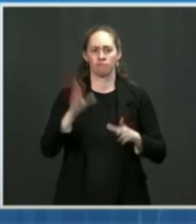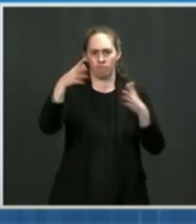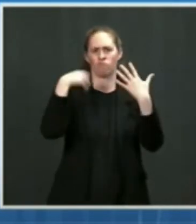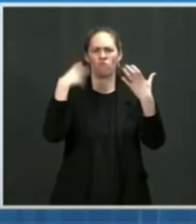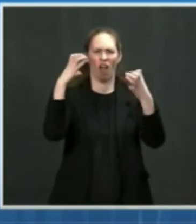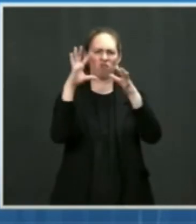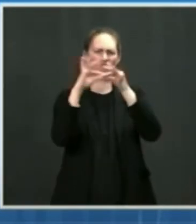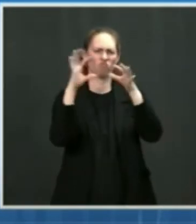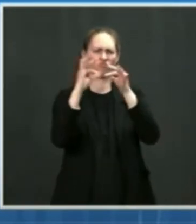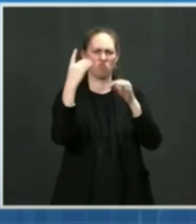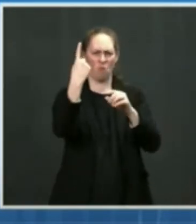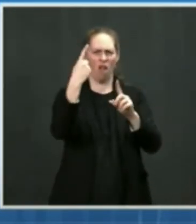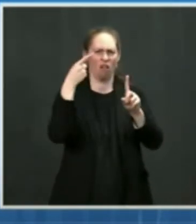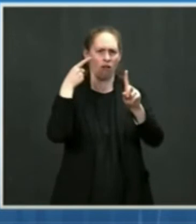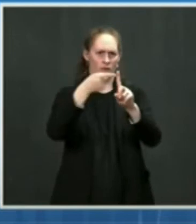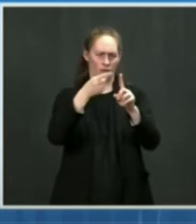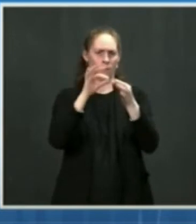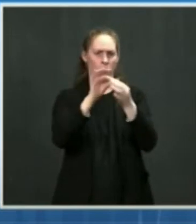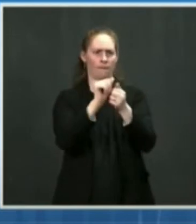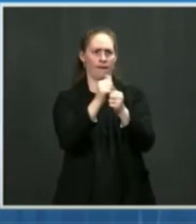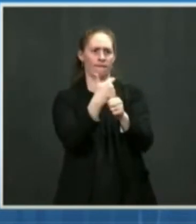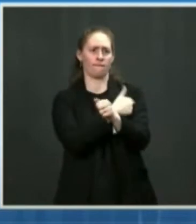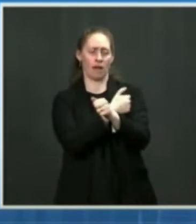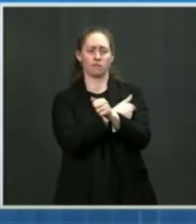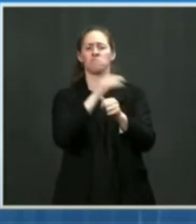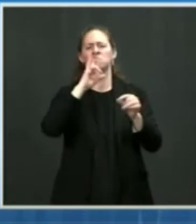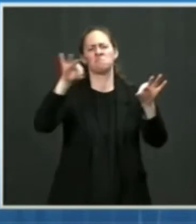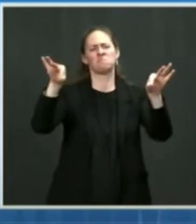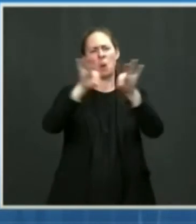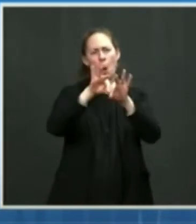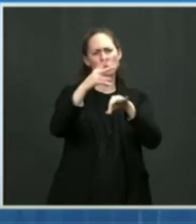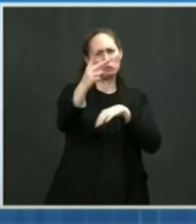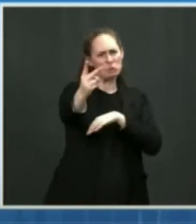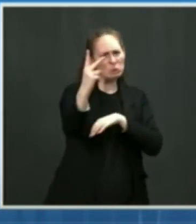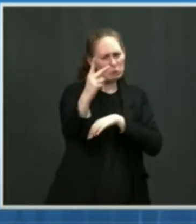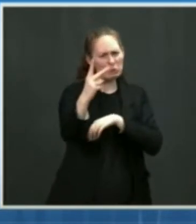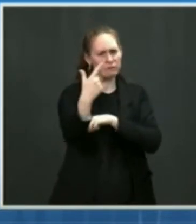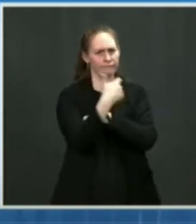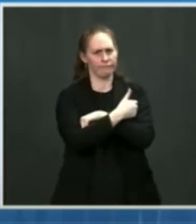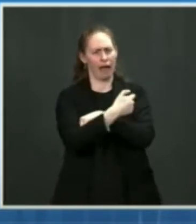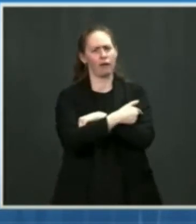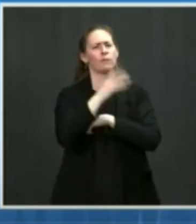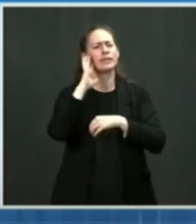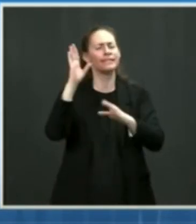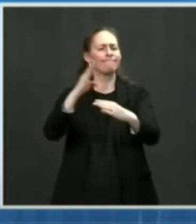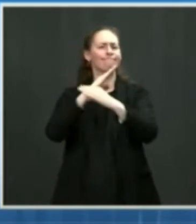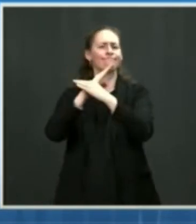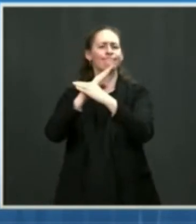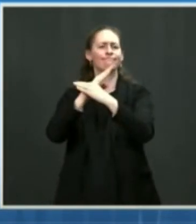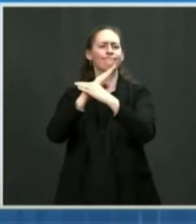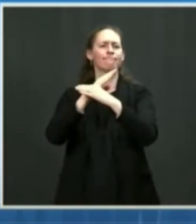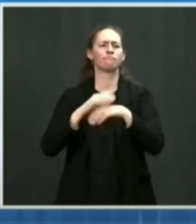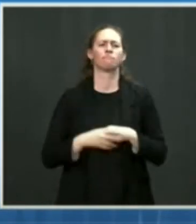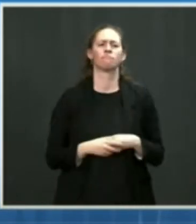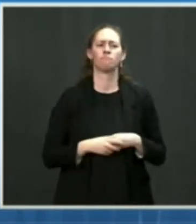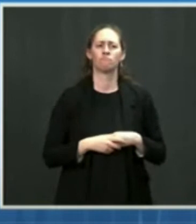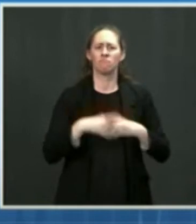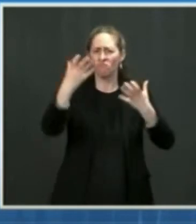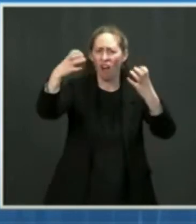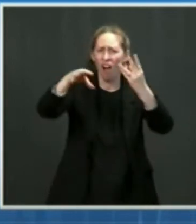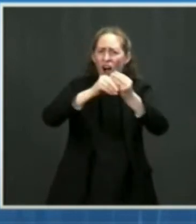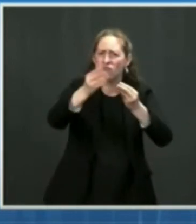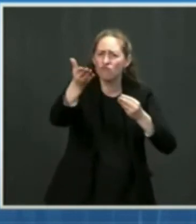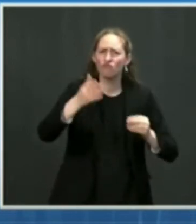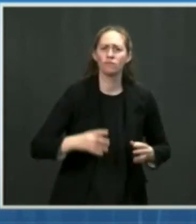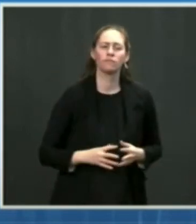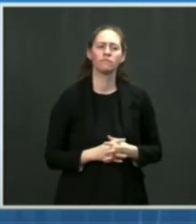weeks, there is very, very strong protection. But do you want to take a run at some of the elements of that? You know,